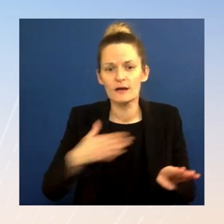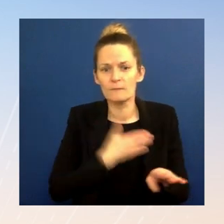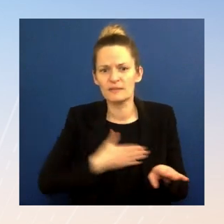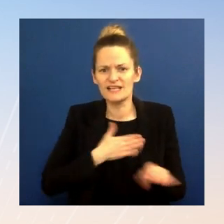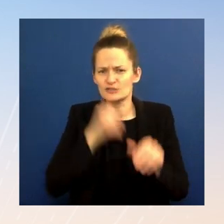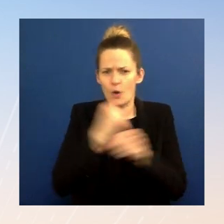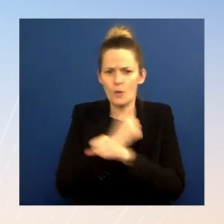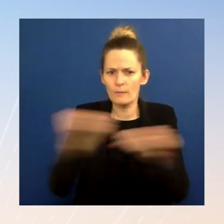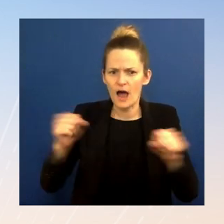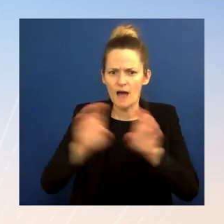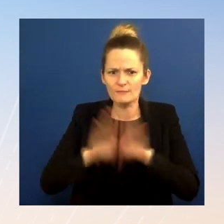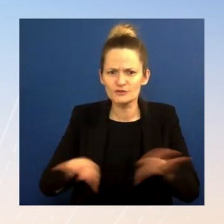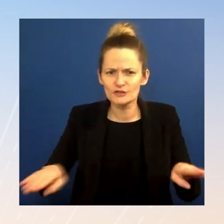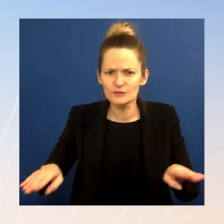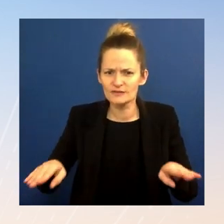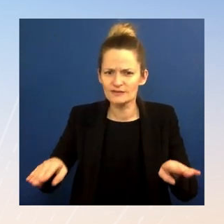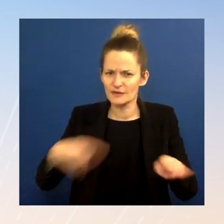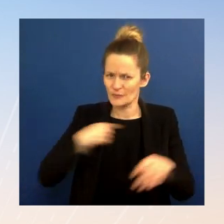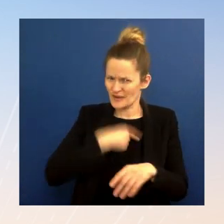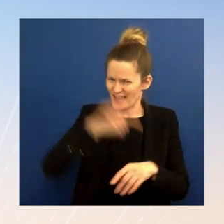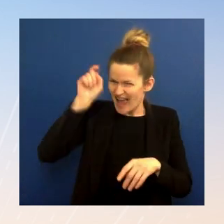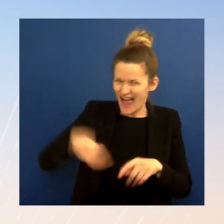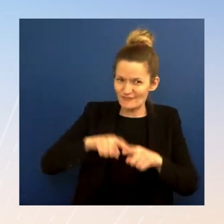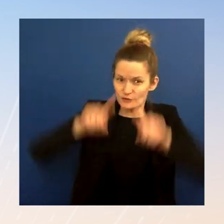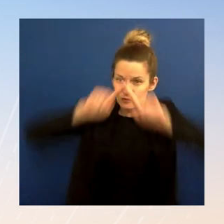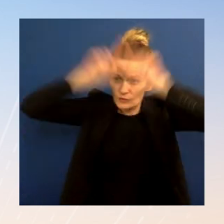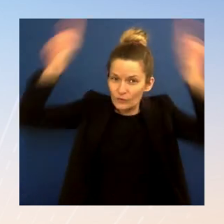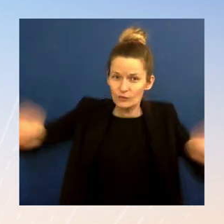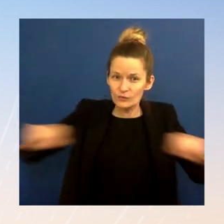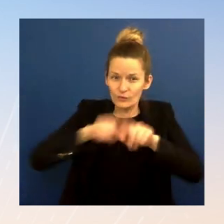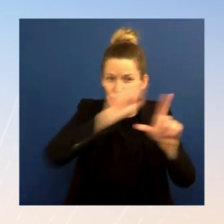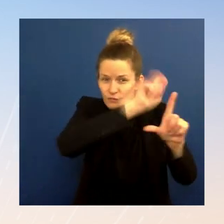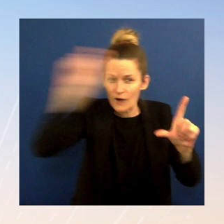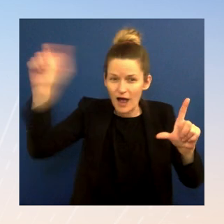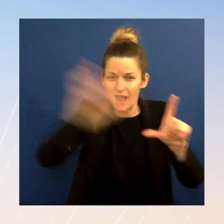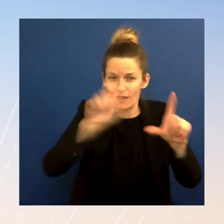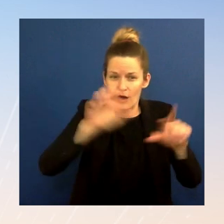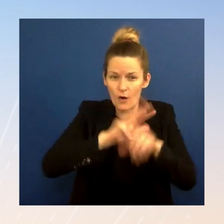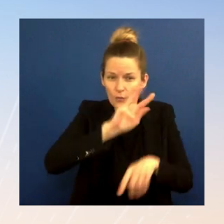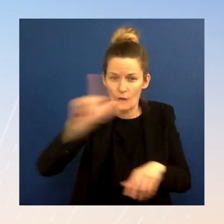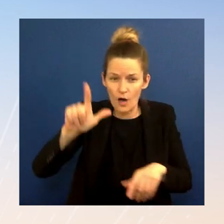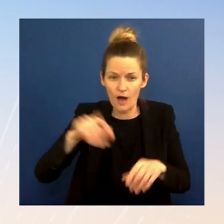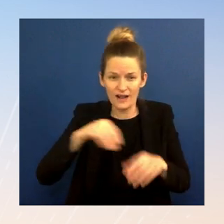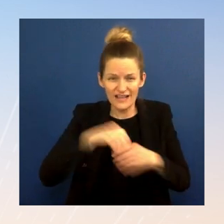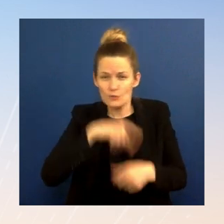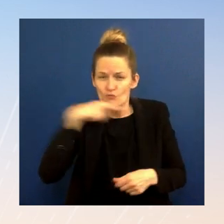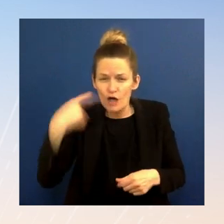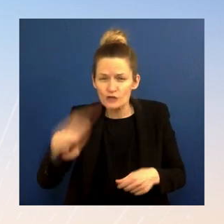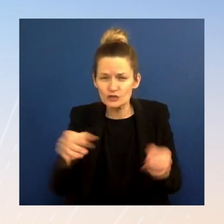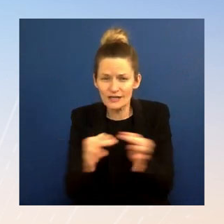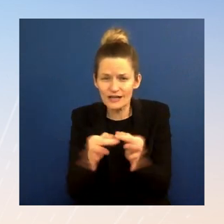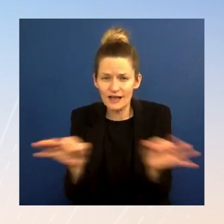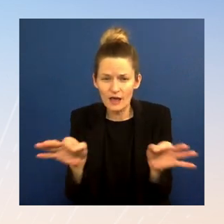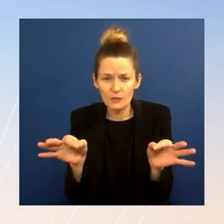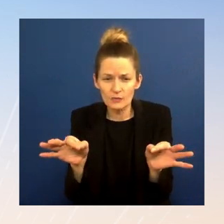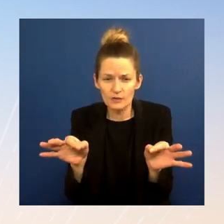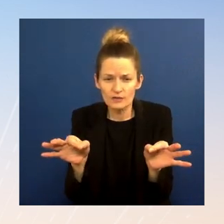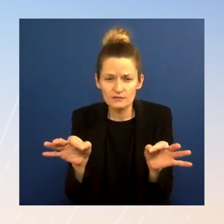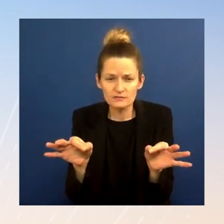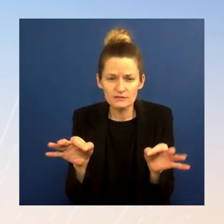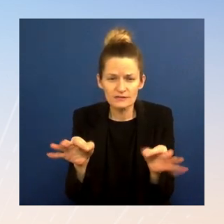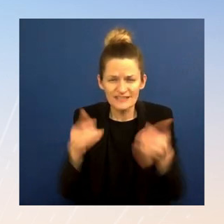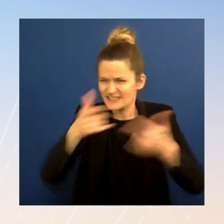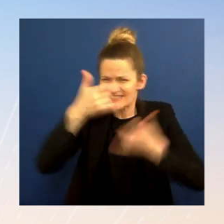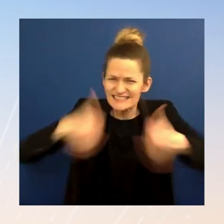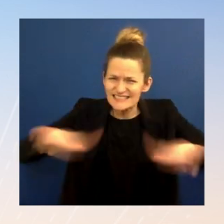of maternity wards, if that's not considered a war crime by human beings, what is? And there is a